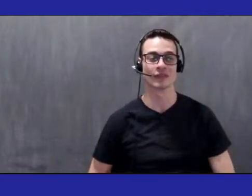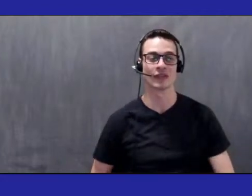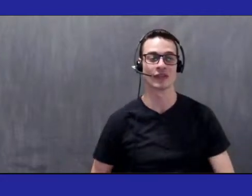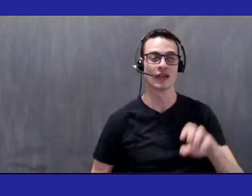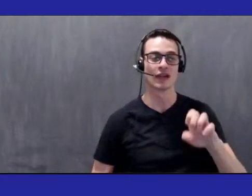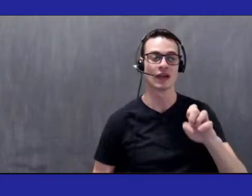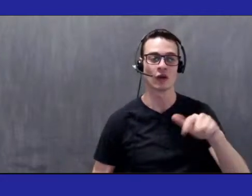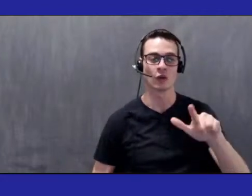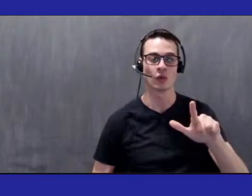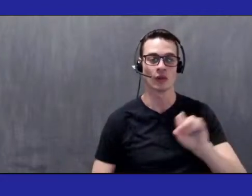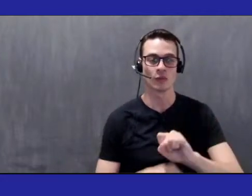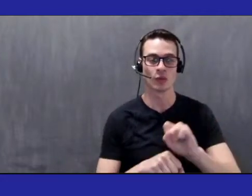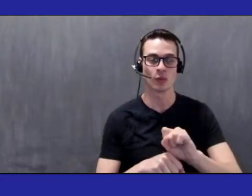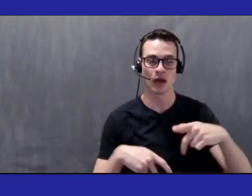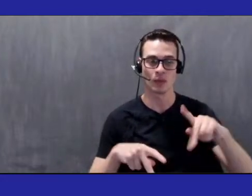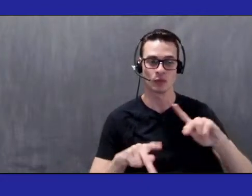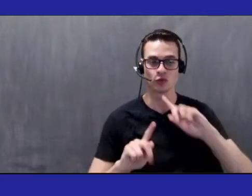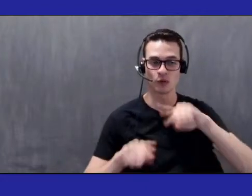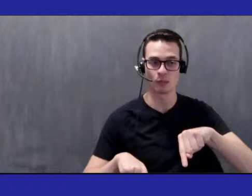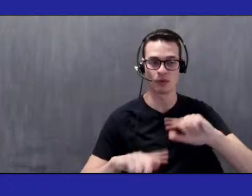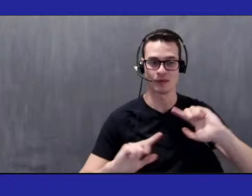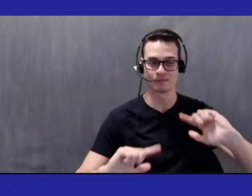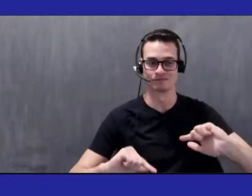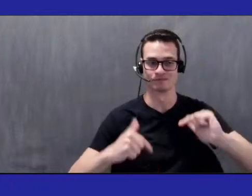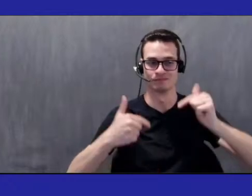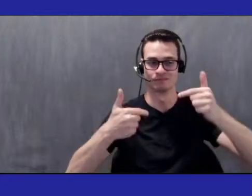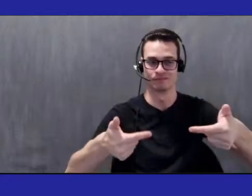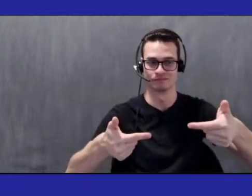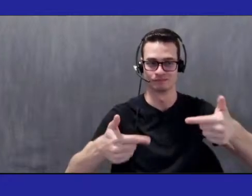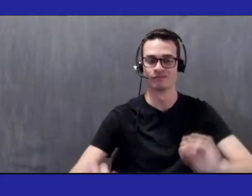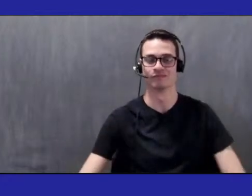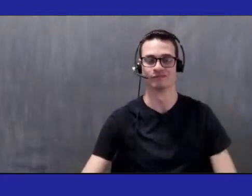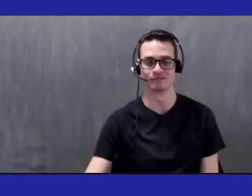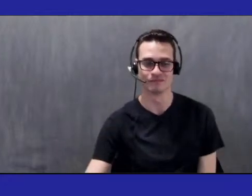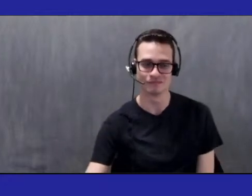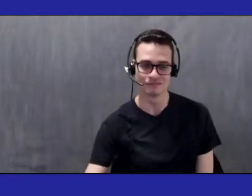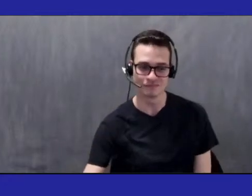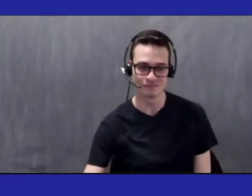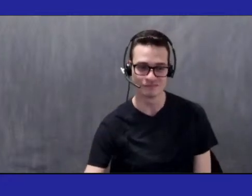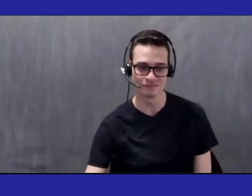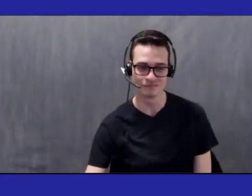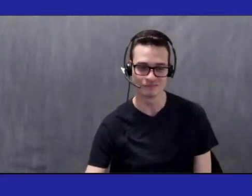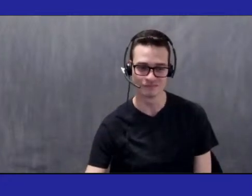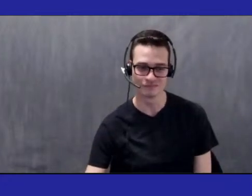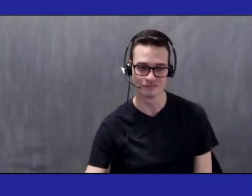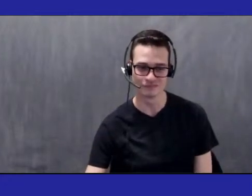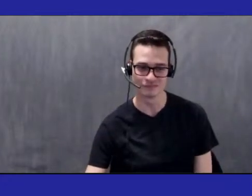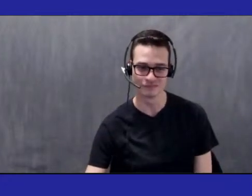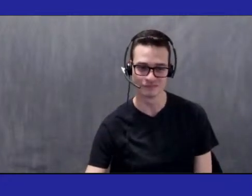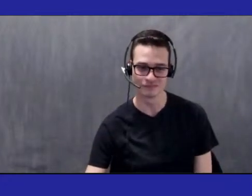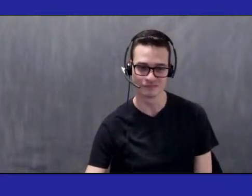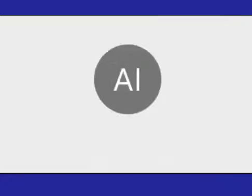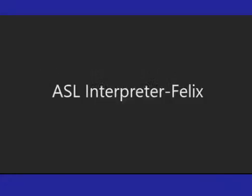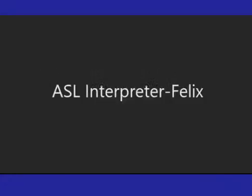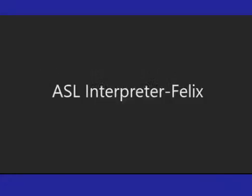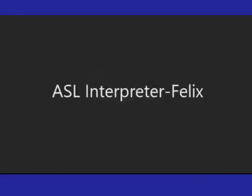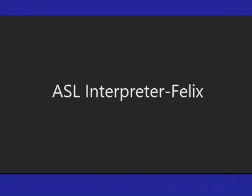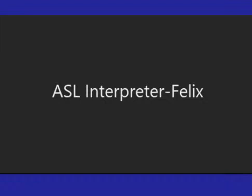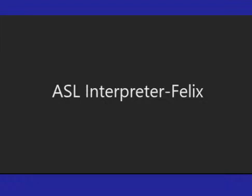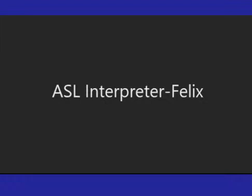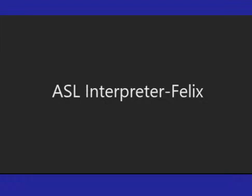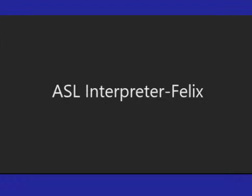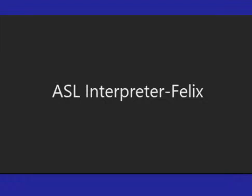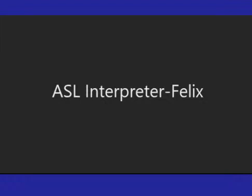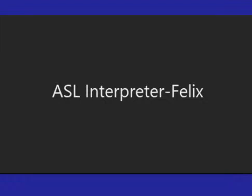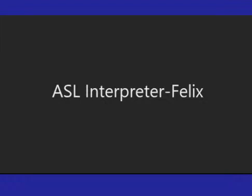Equal Employment Opportunity Report, Blanche Greenfield and Nicole Phillips. My apologies, ladies. Right, good afternoon, everyone. My name is